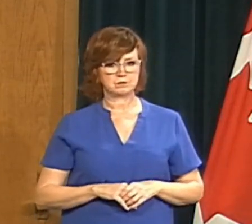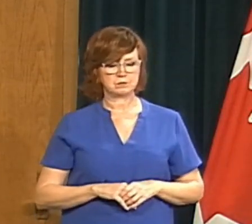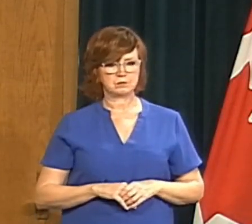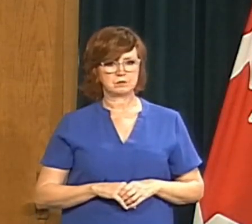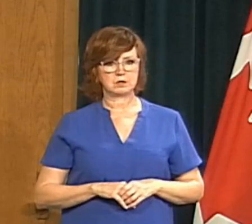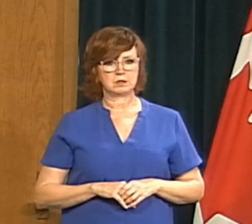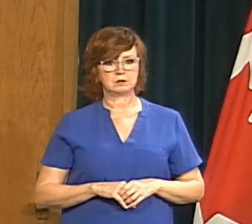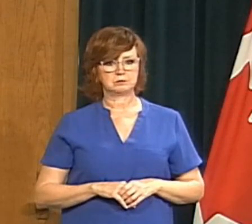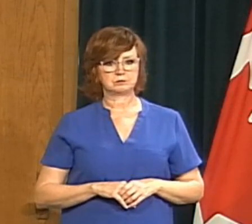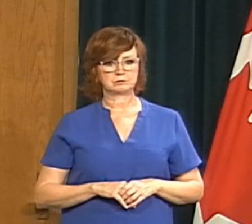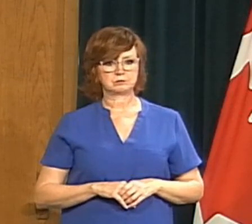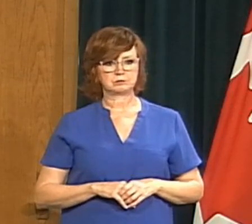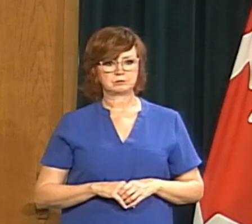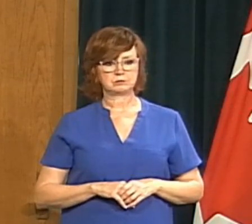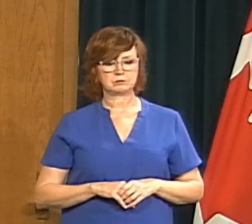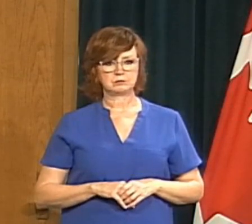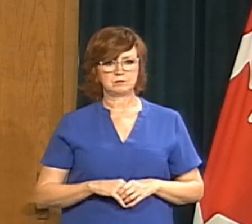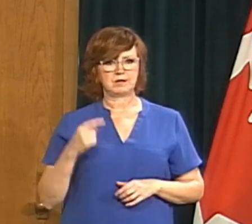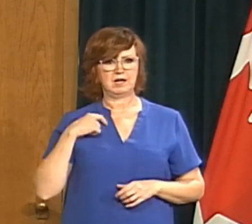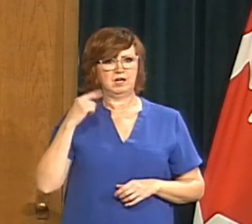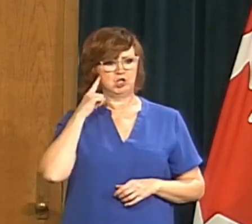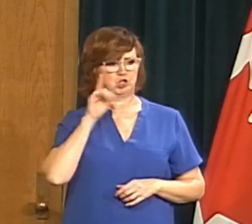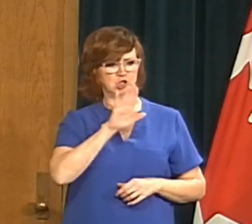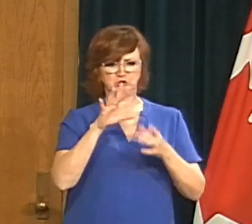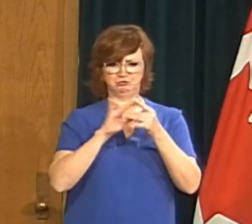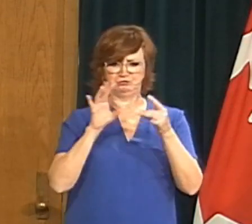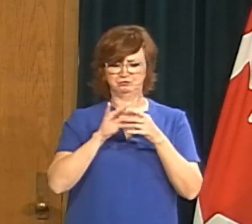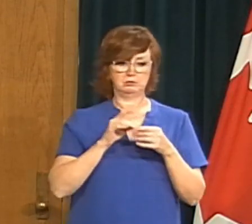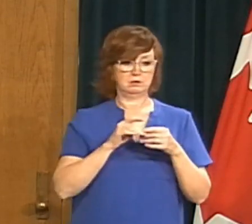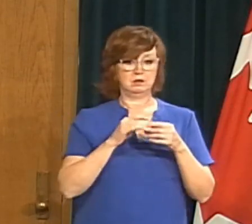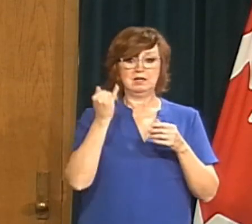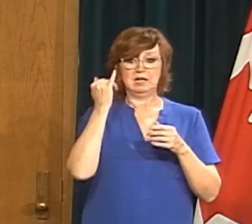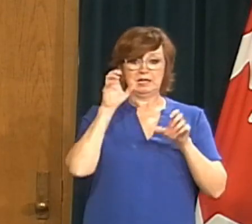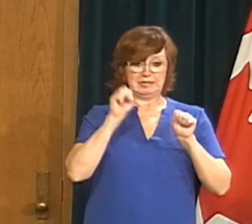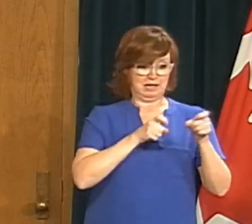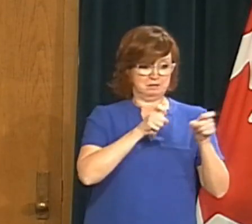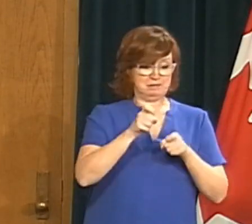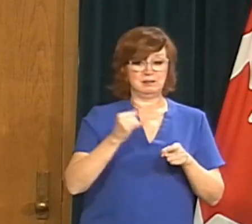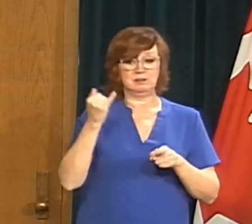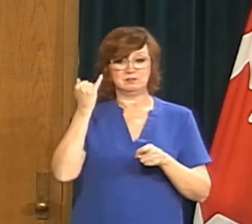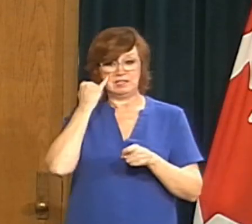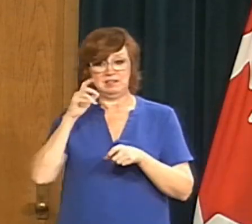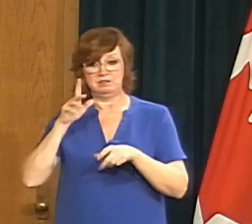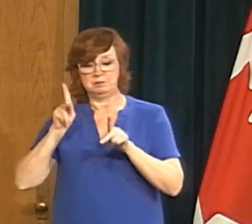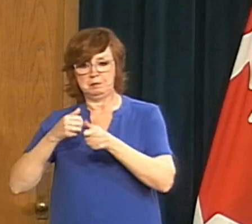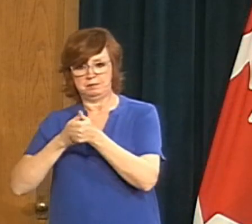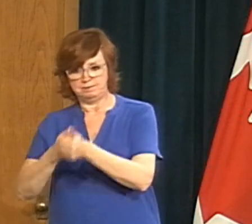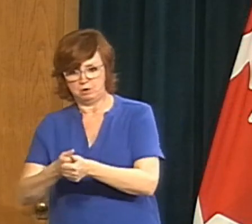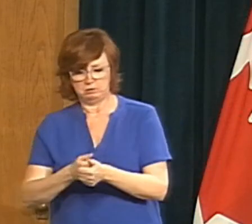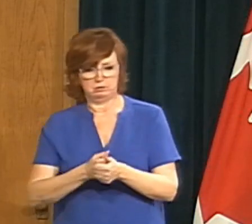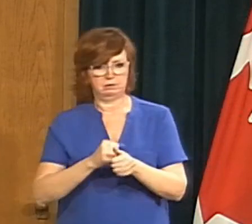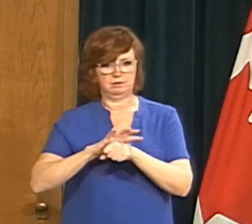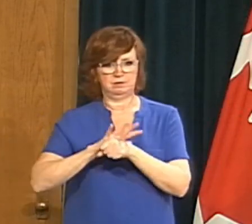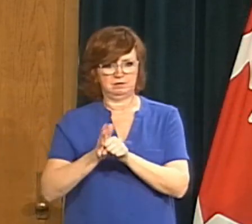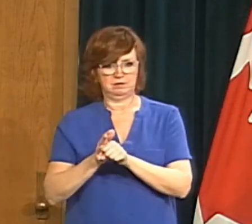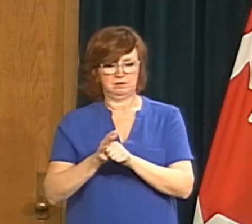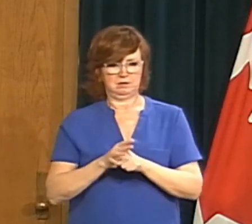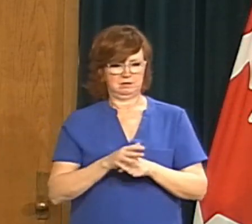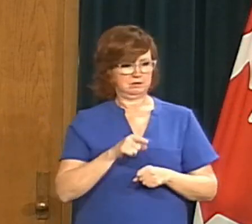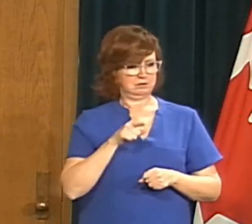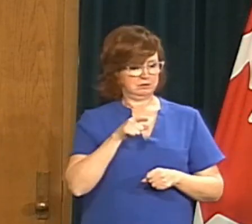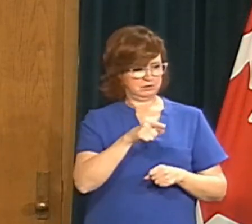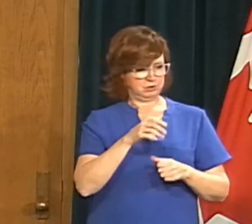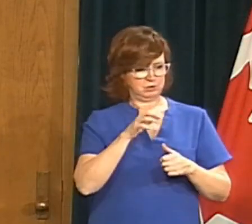about it's manageable when people follow the public health orders. Is there a suggestion there that perhaps these northern communities are not